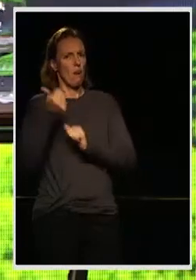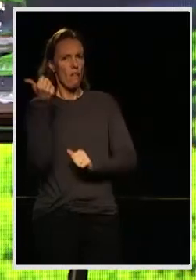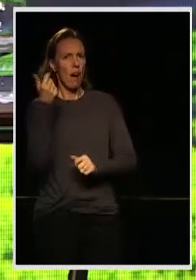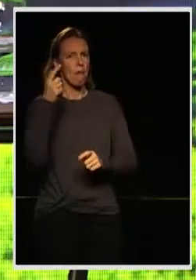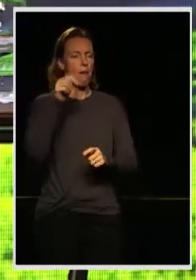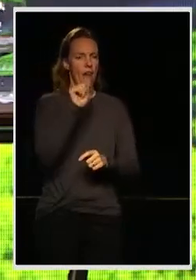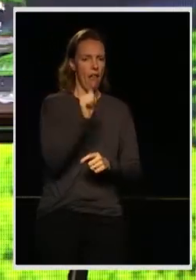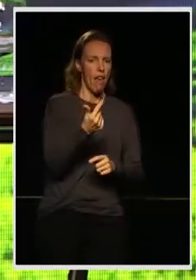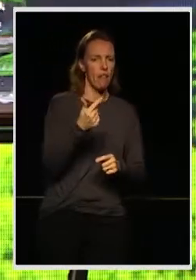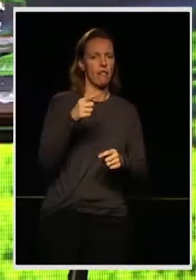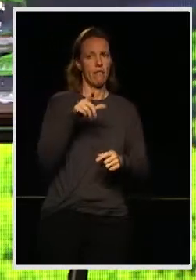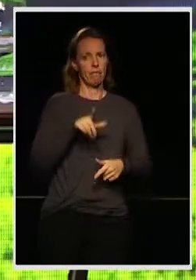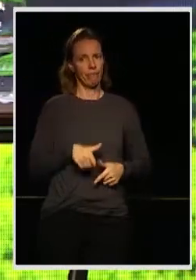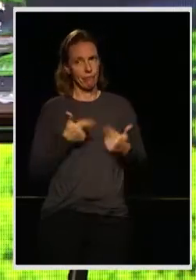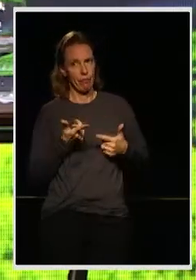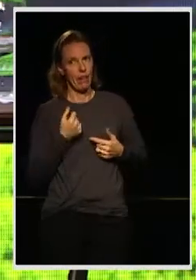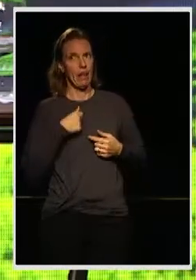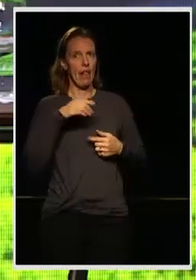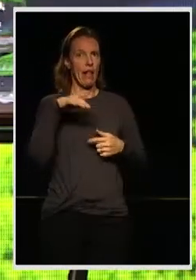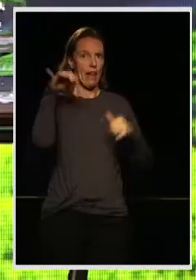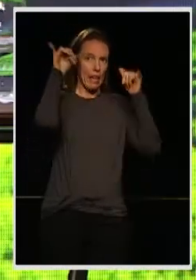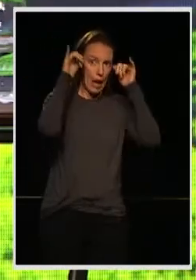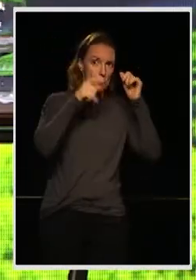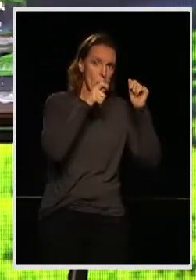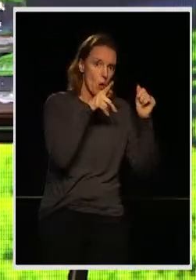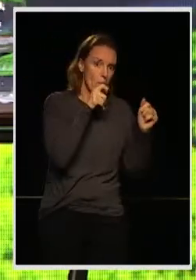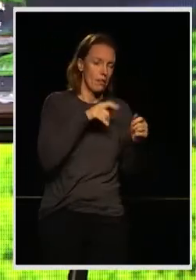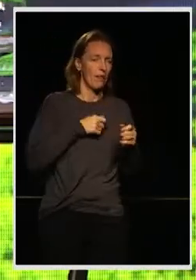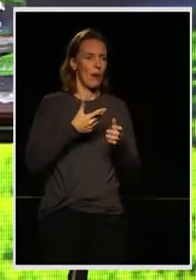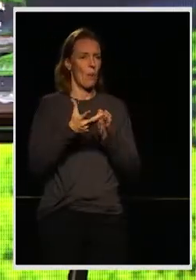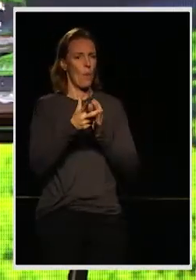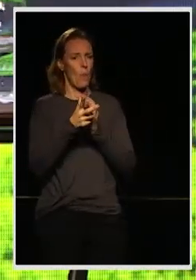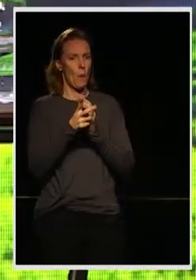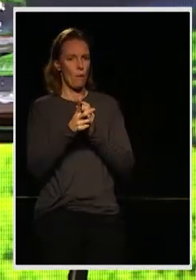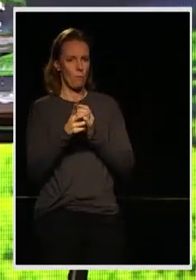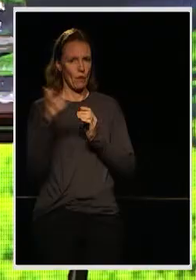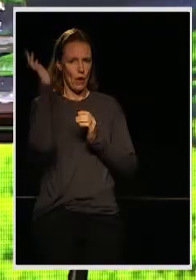agriculture, livestock, cow burps, rice, and